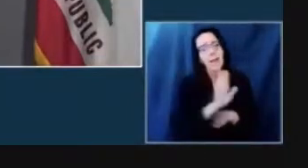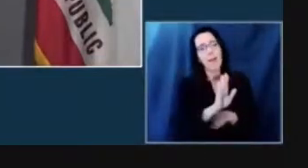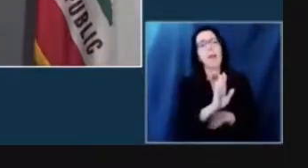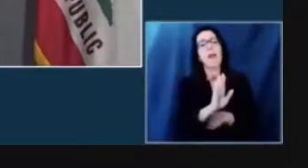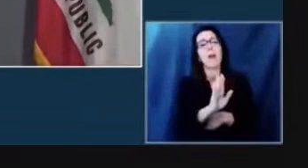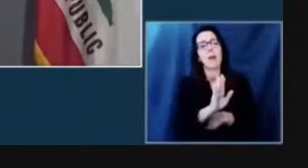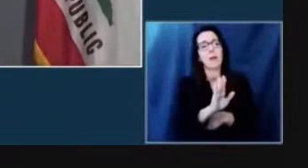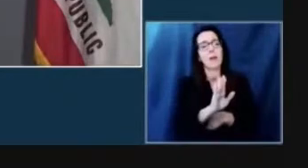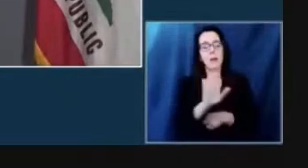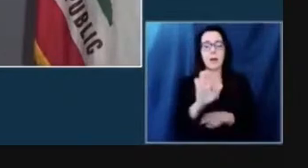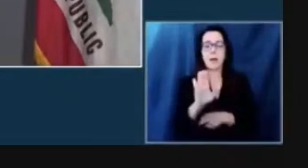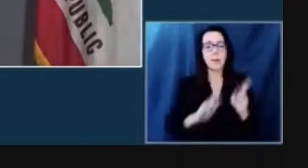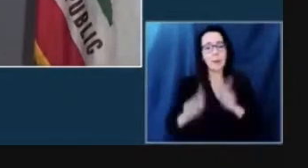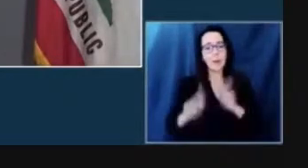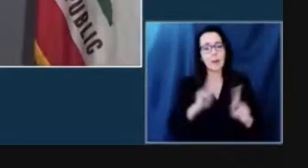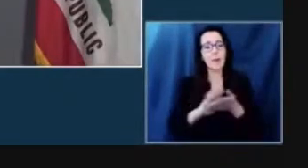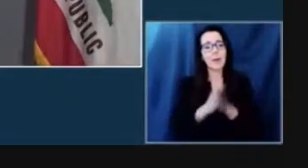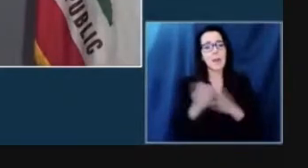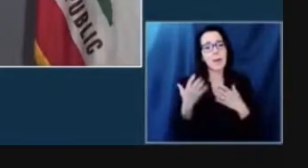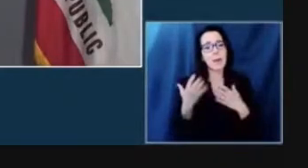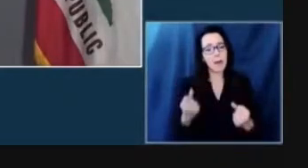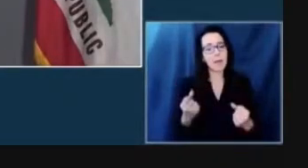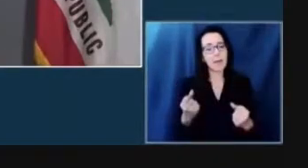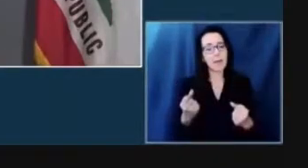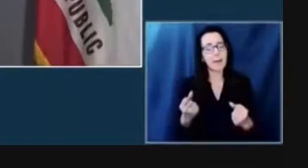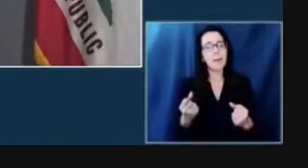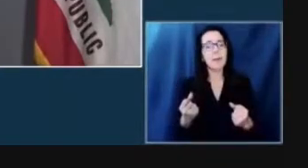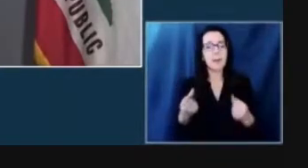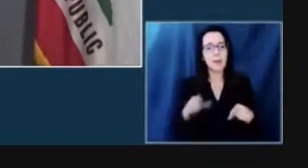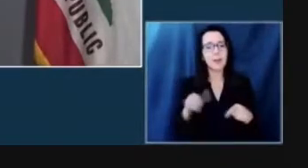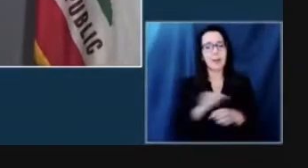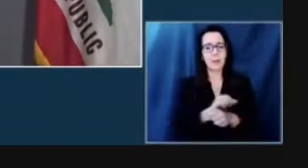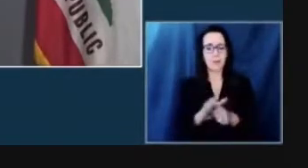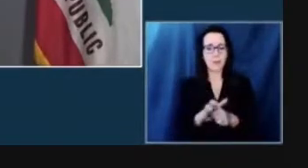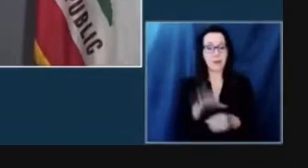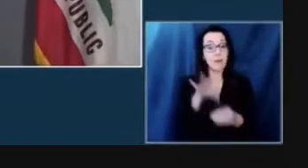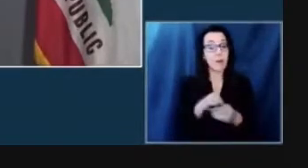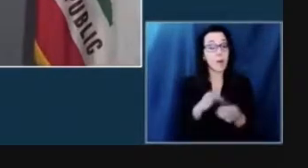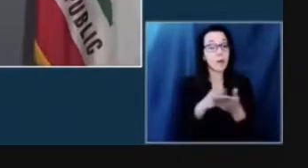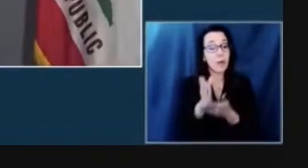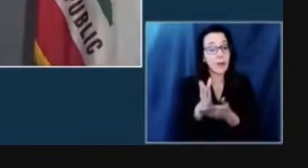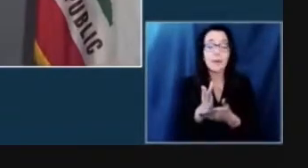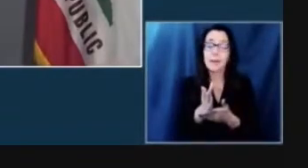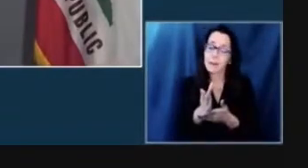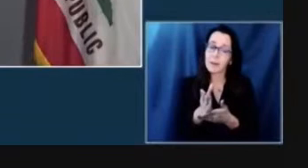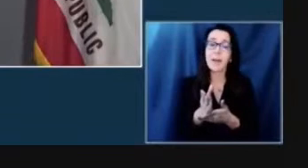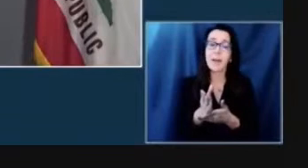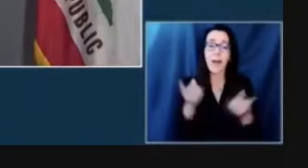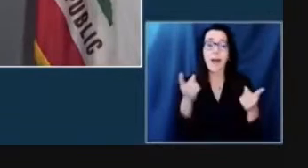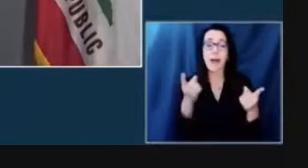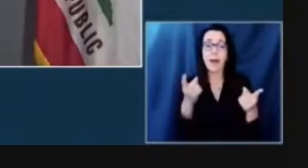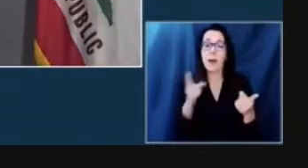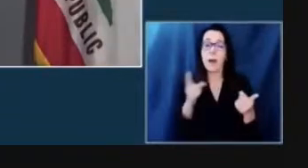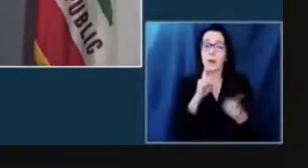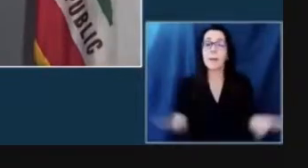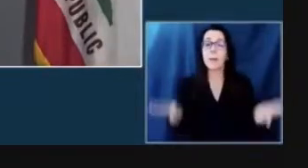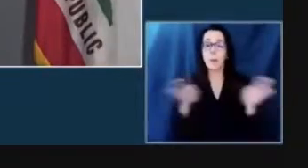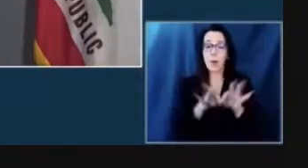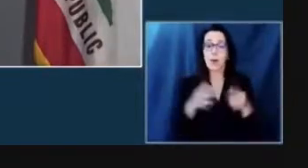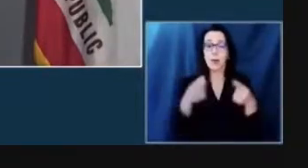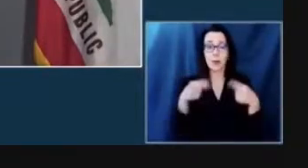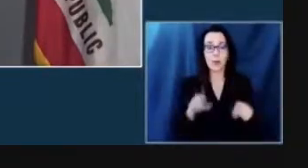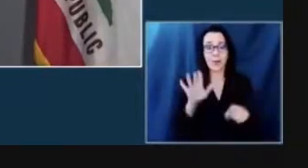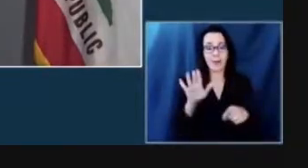pandemic. Voting rights are at stake, even in blue California, as voter suppression takes on the form of